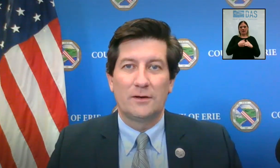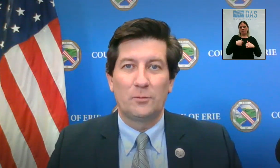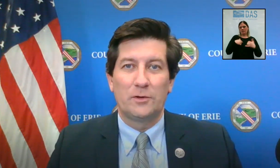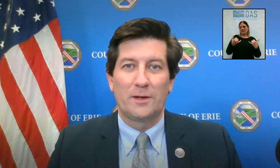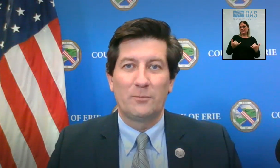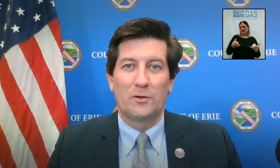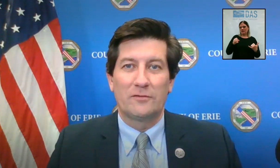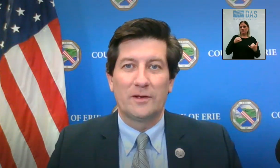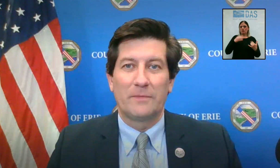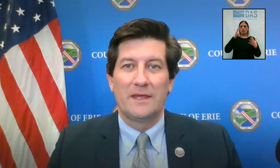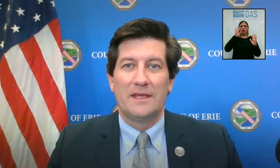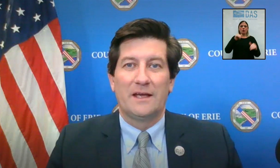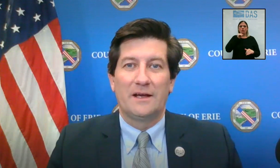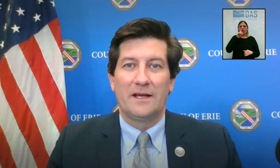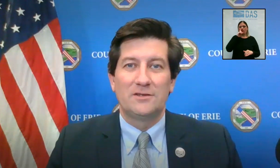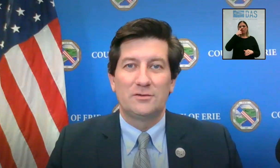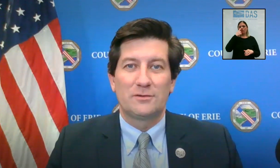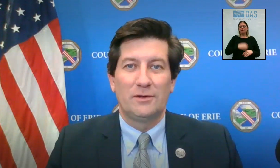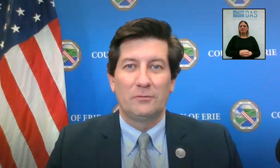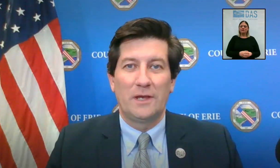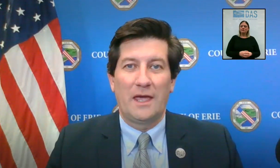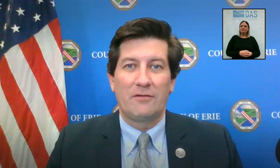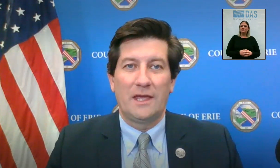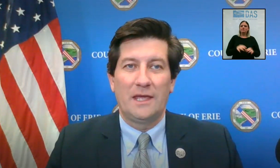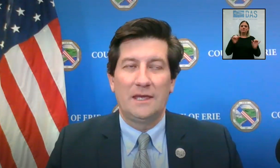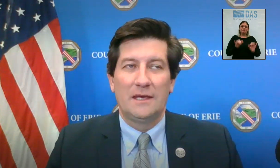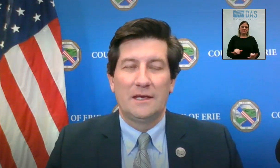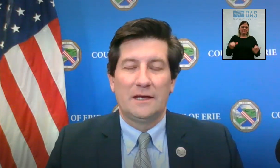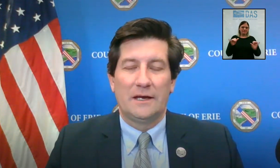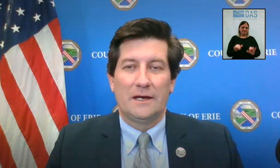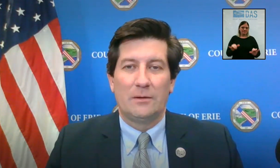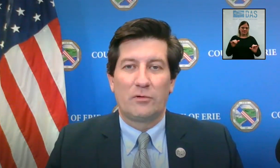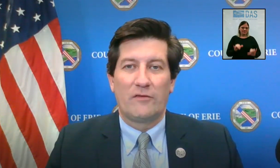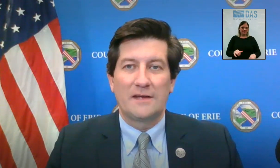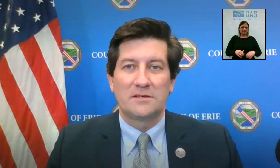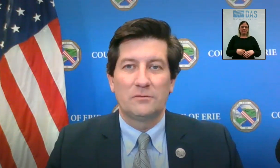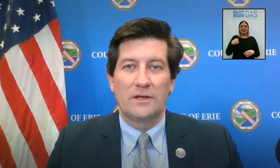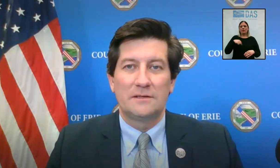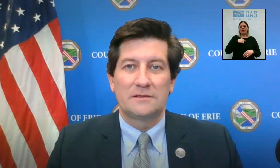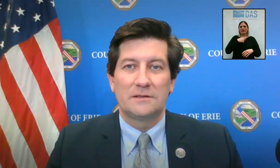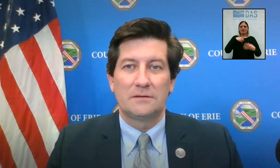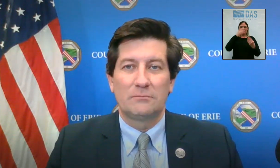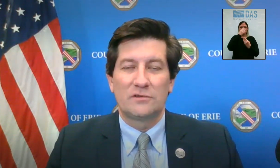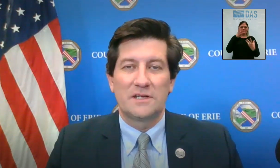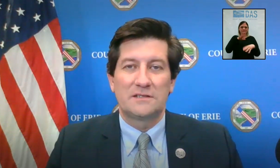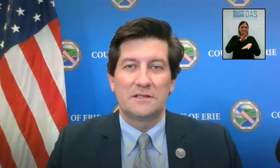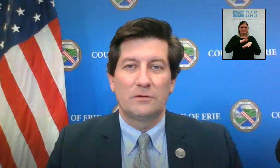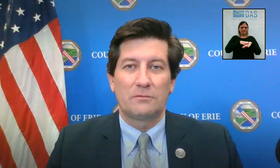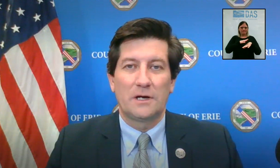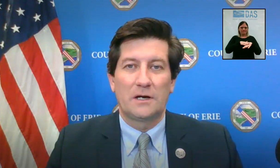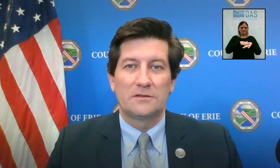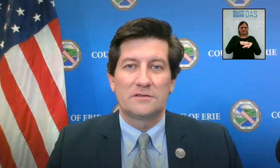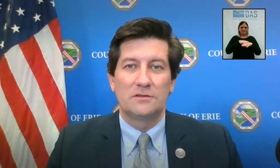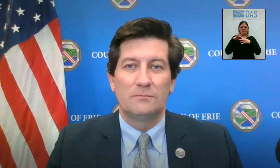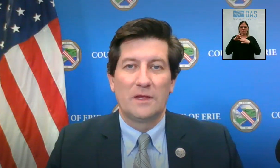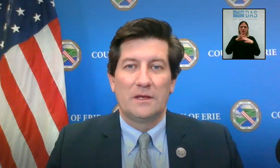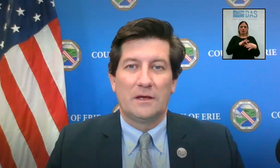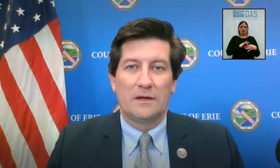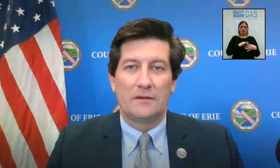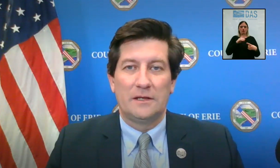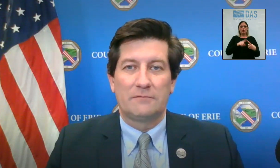so I hope you don't get bored of it. As usual, we have a proviso that is presented with regards